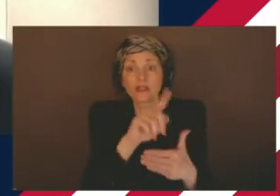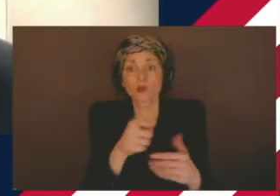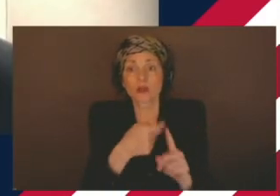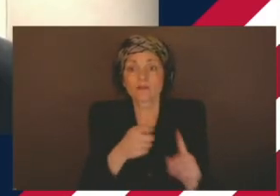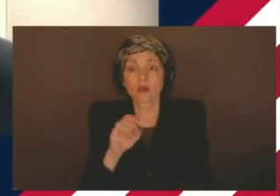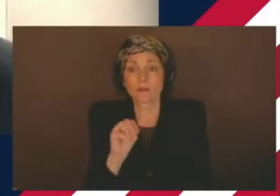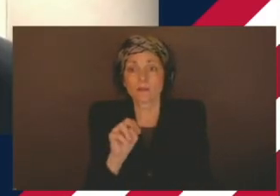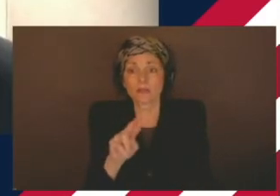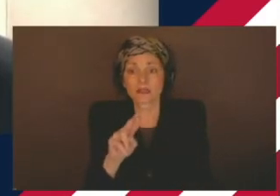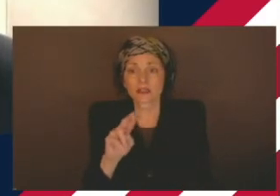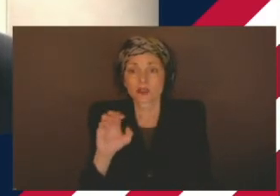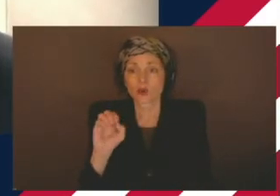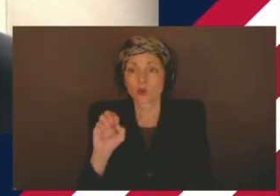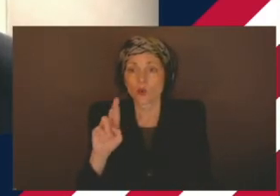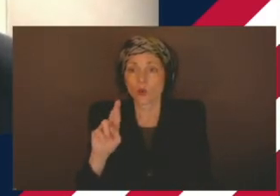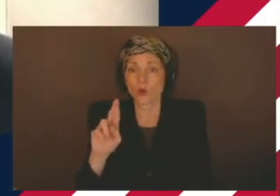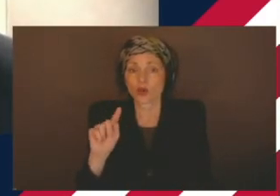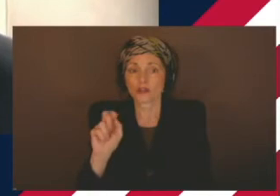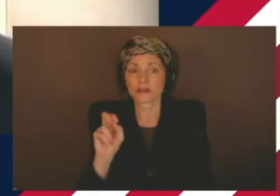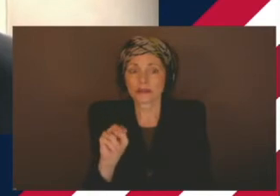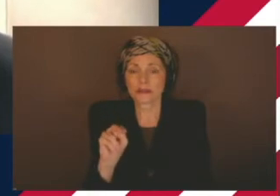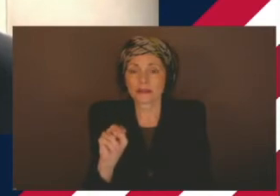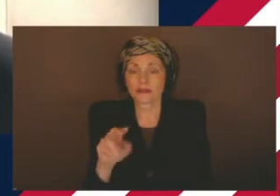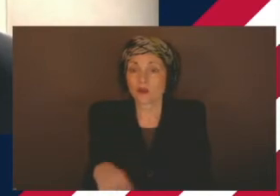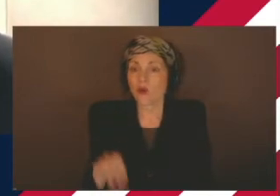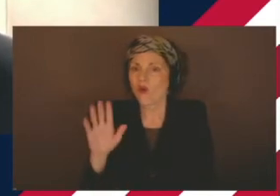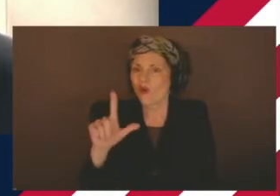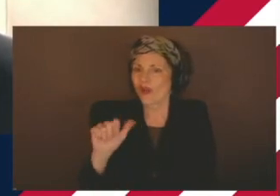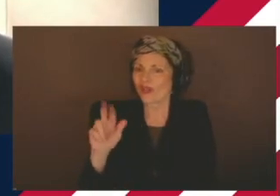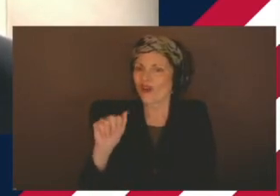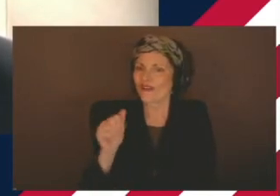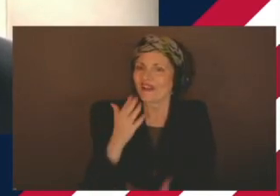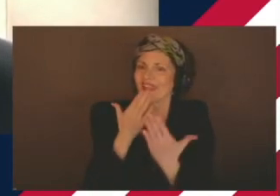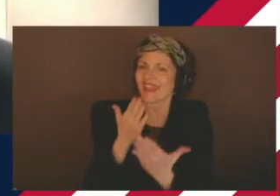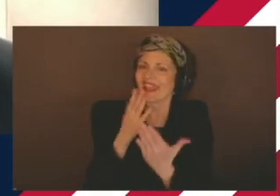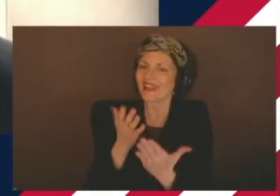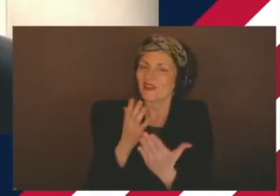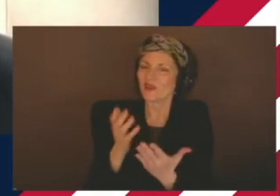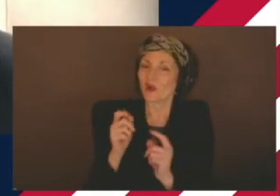Hey, Laura, thanks for joining us today. Our mutual friend, Matt Duss, says hello.